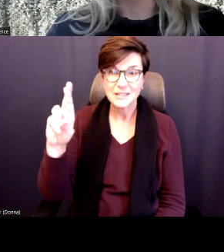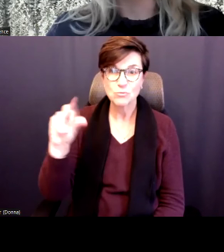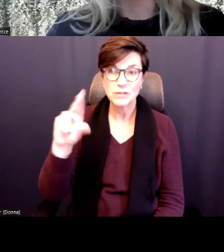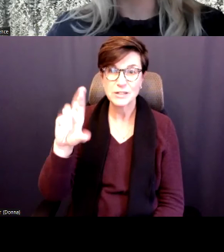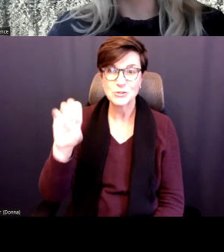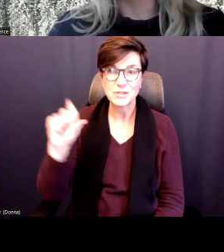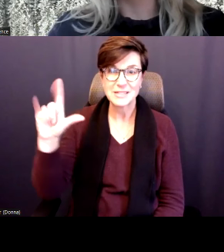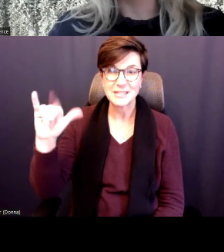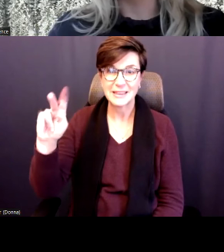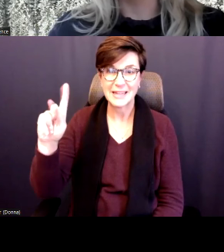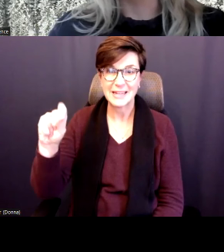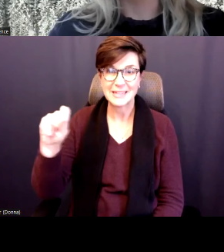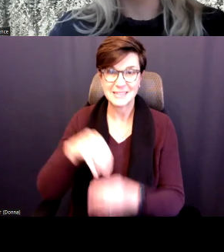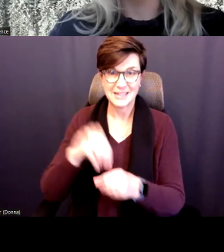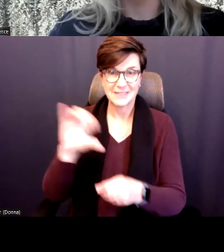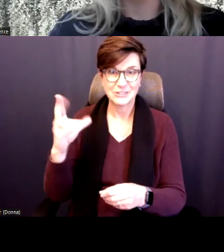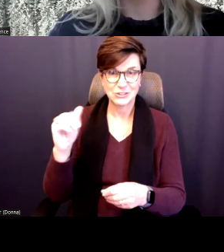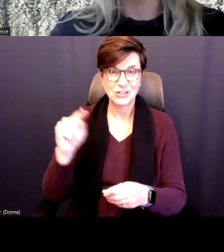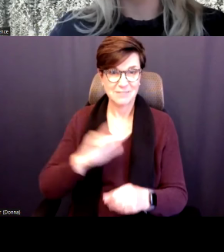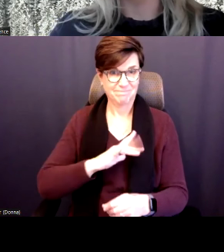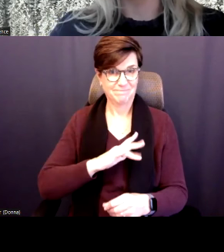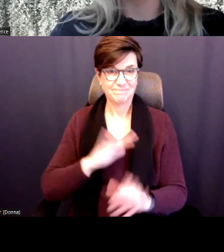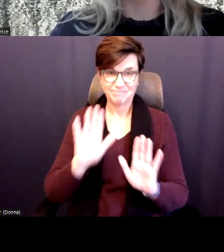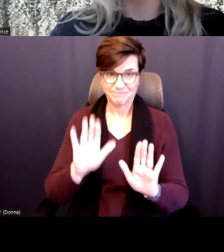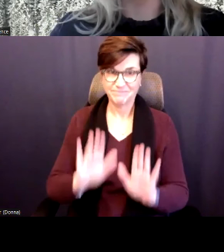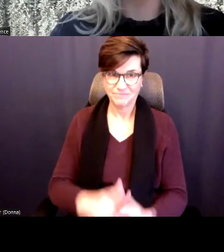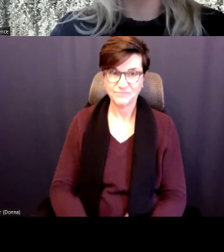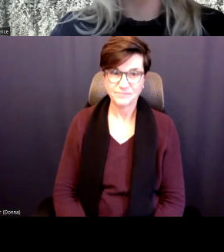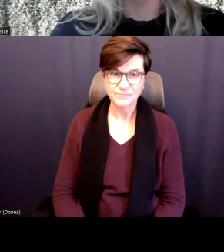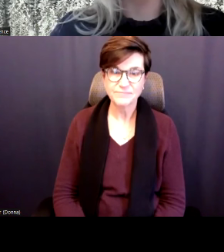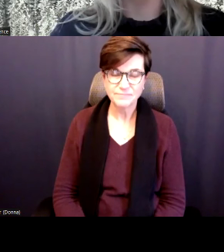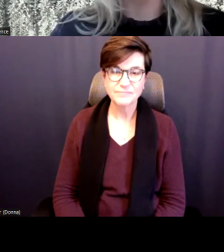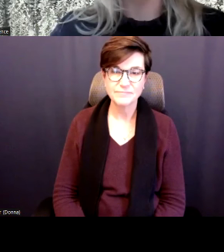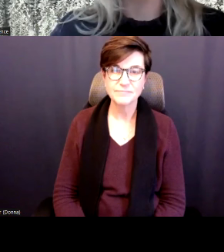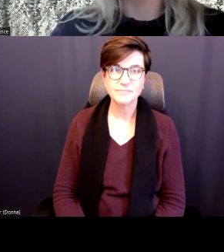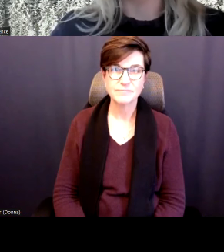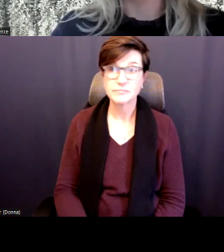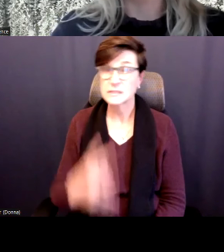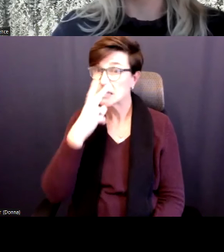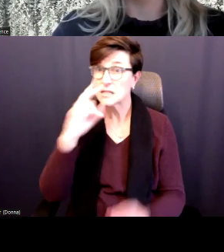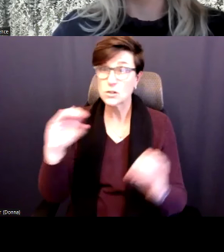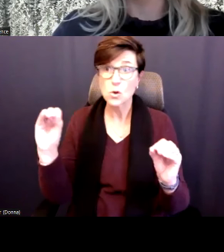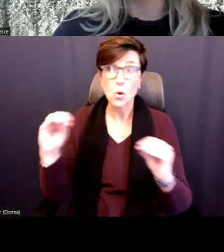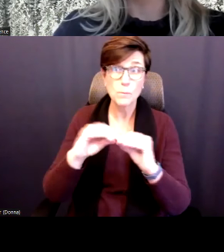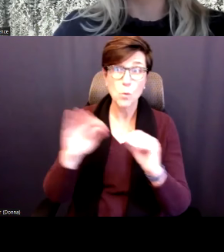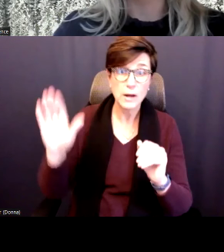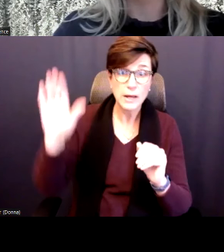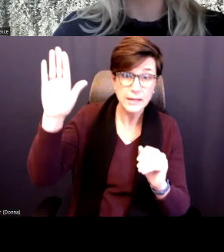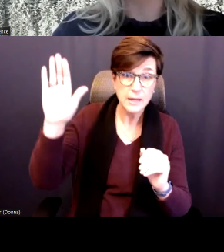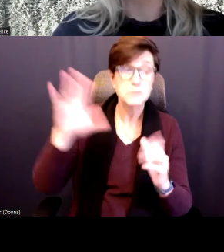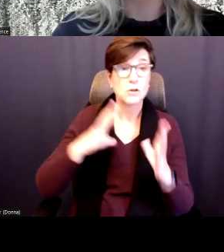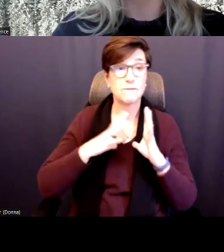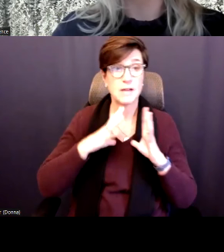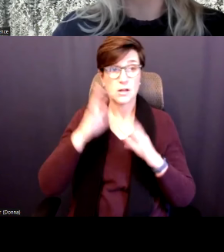If we have no further hands raised, we can go ahead and move on to question number 5.